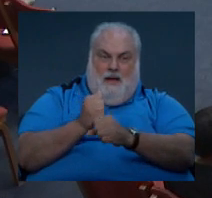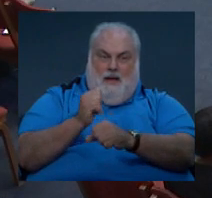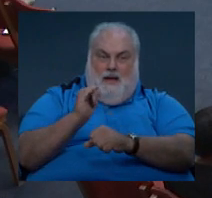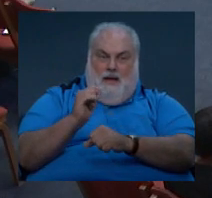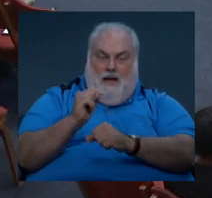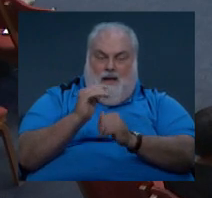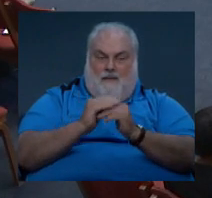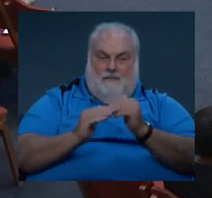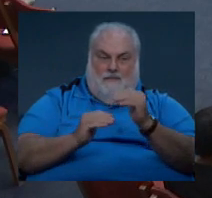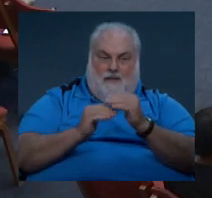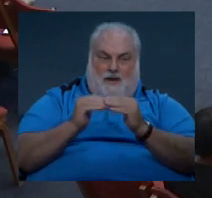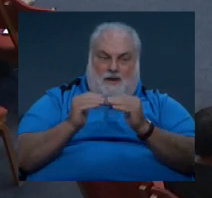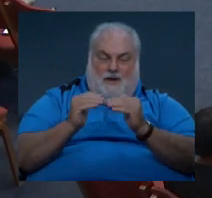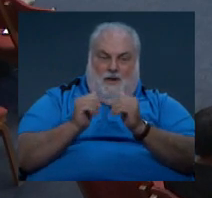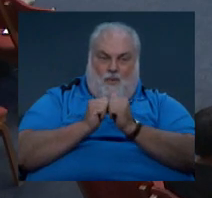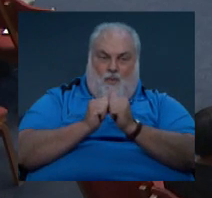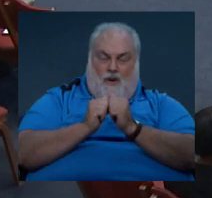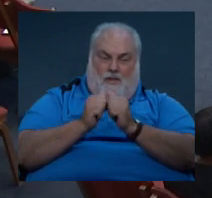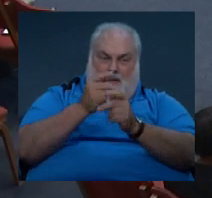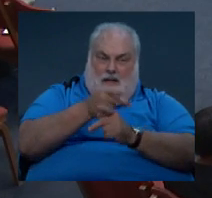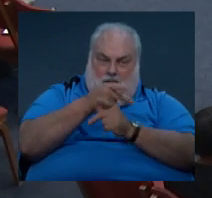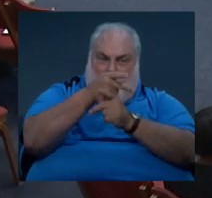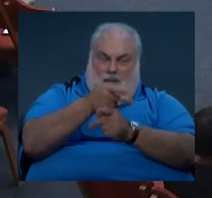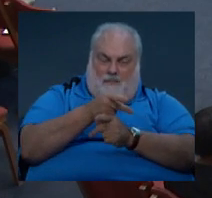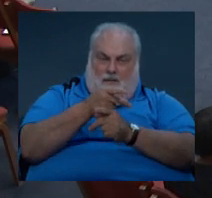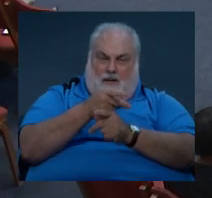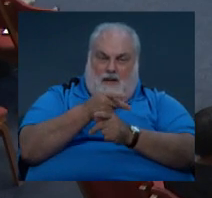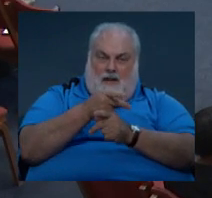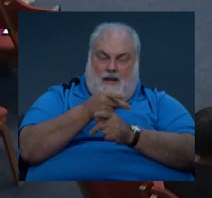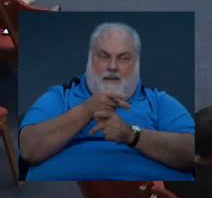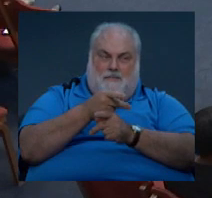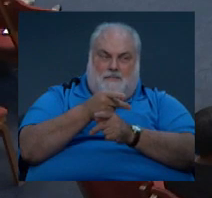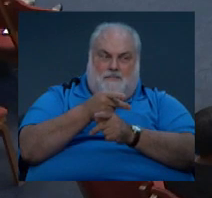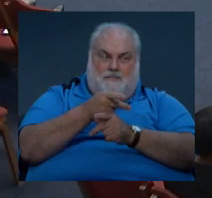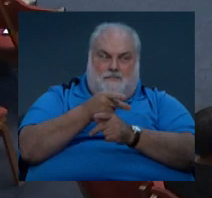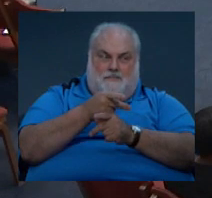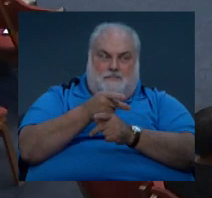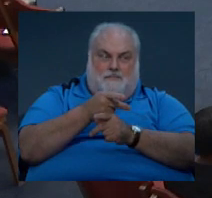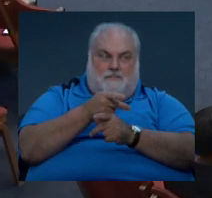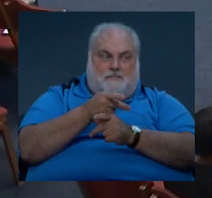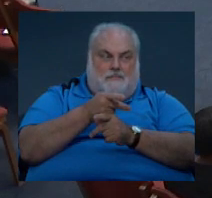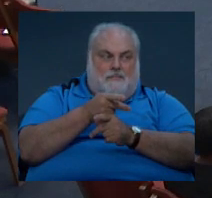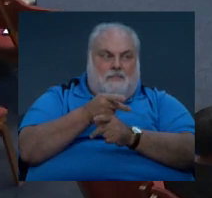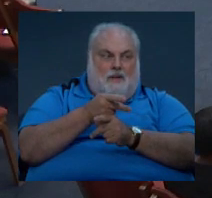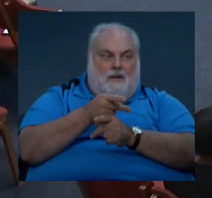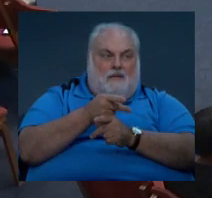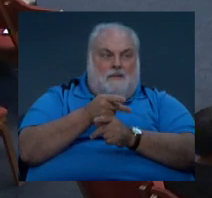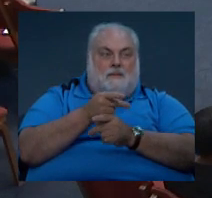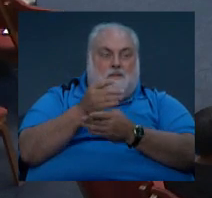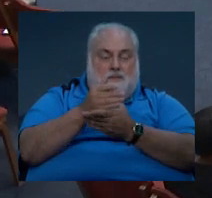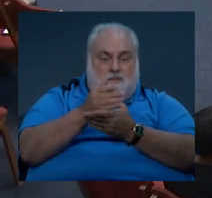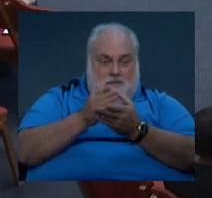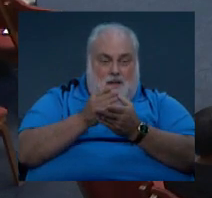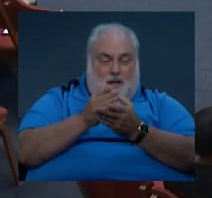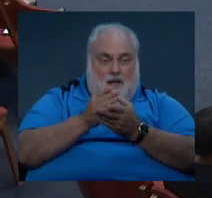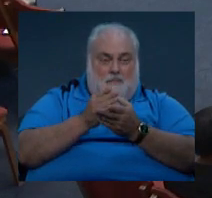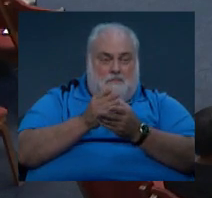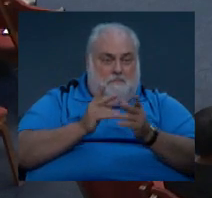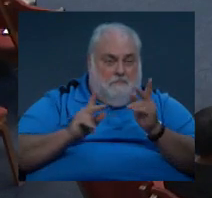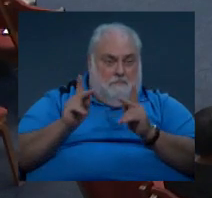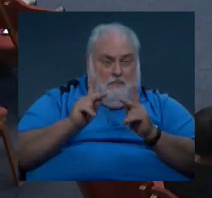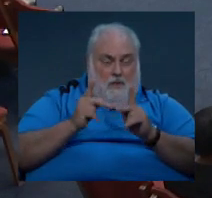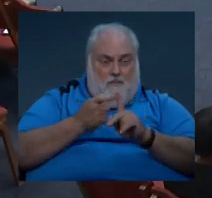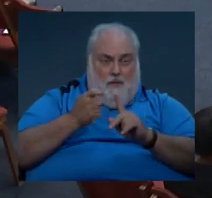convenient for the upkeep and maintenance primarily. There are those who are from